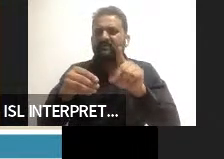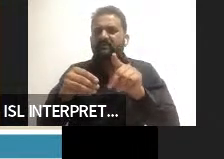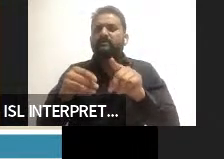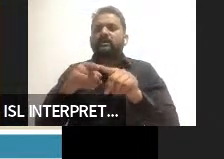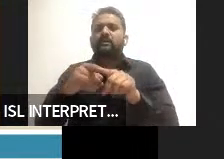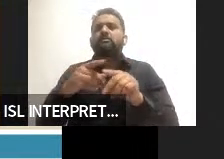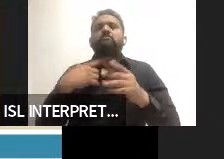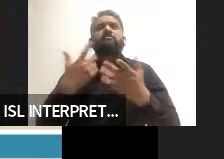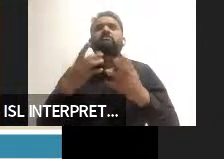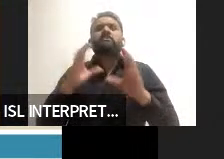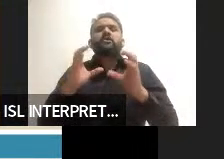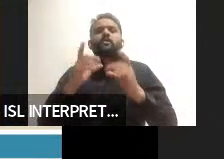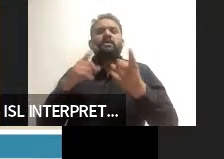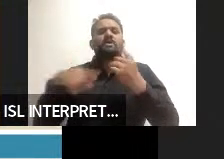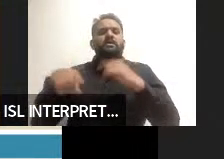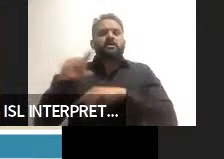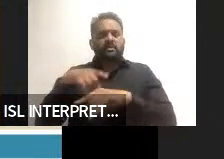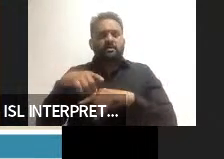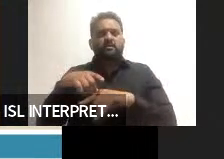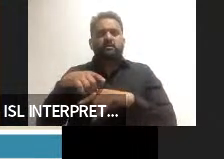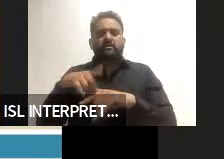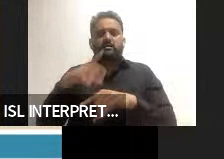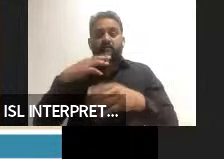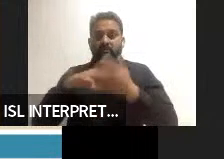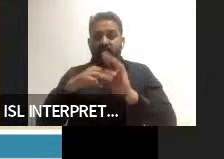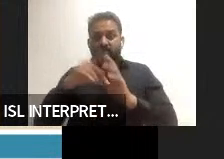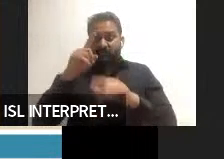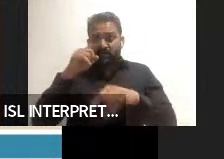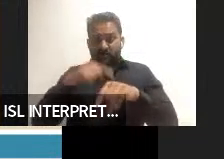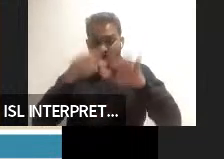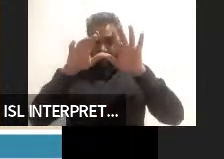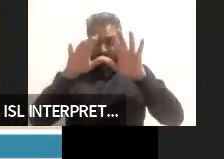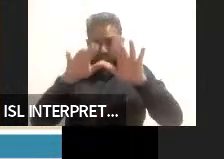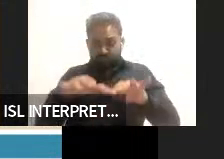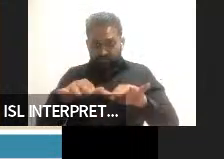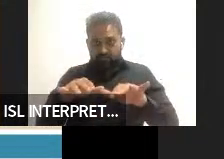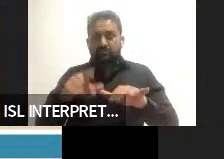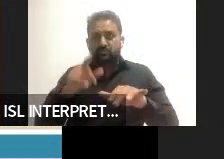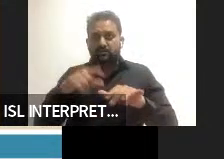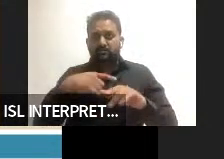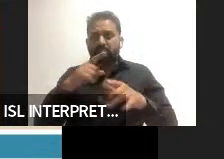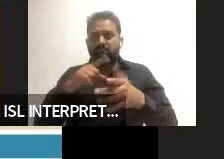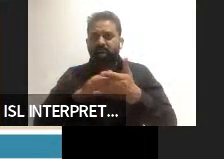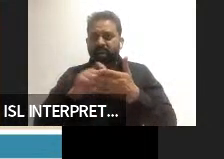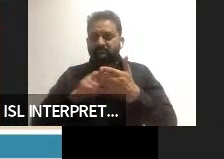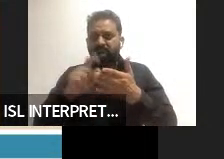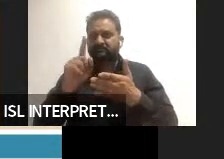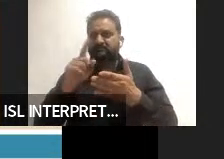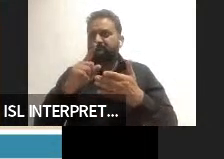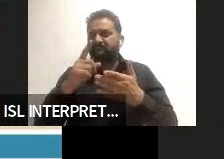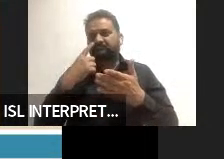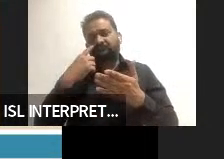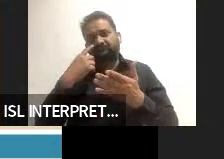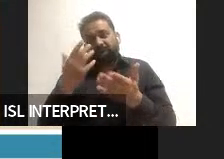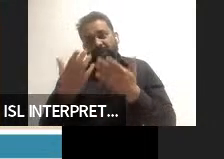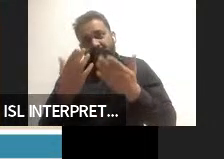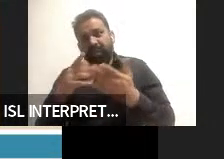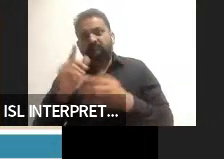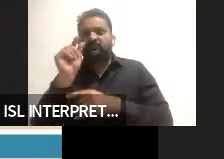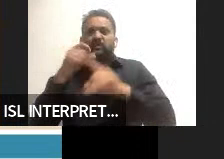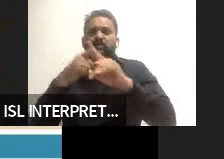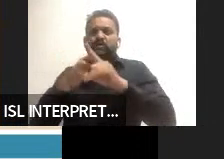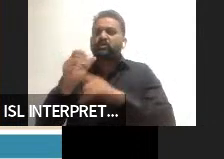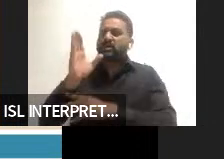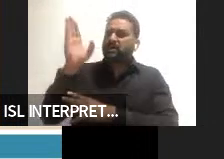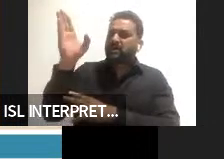common that once you write, and while you are writing, you may found one case, maybe from UK,